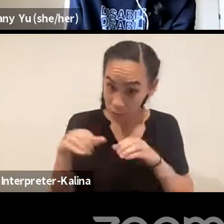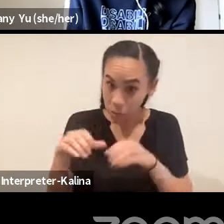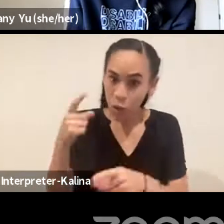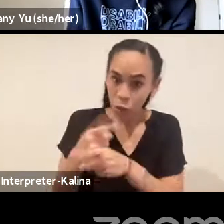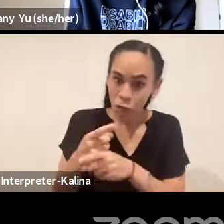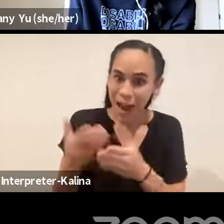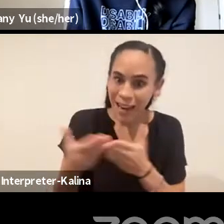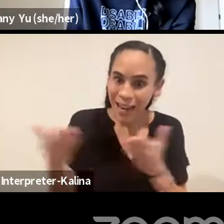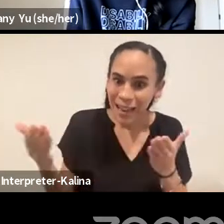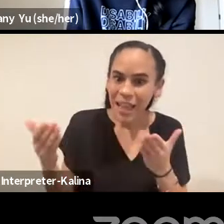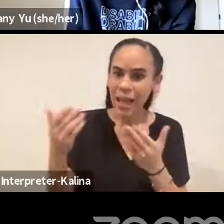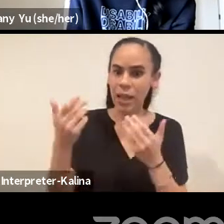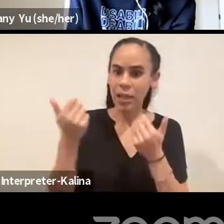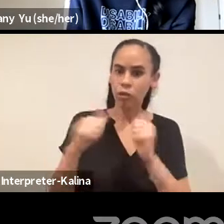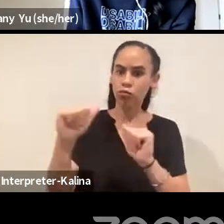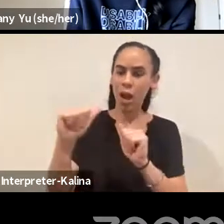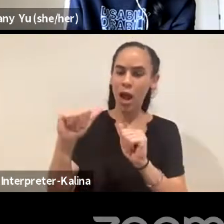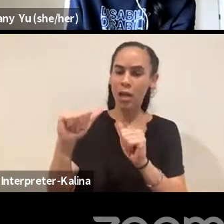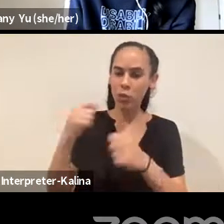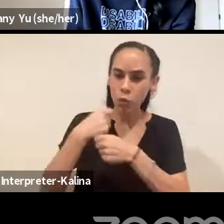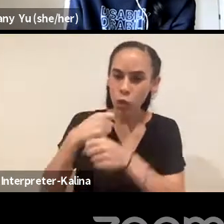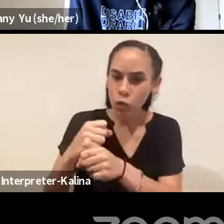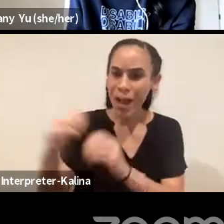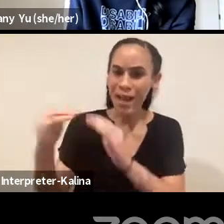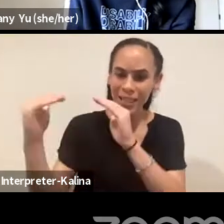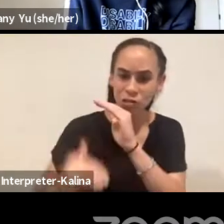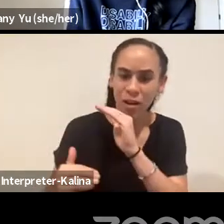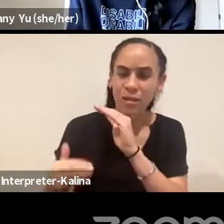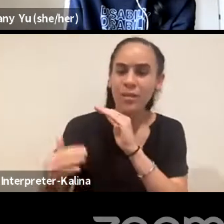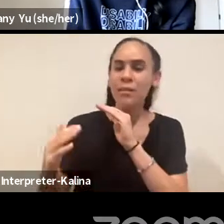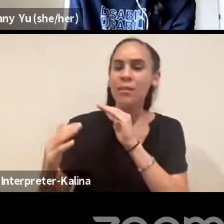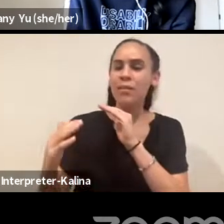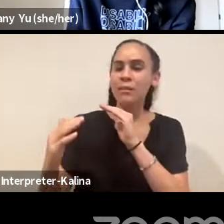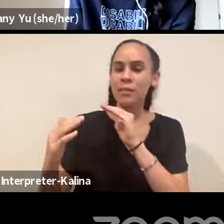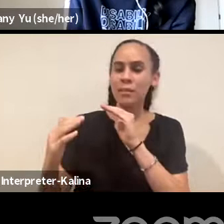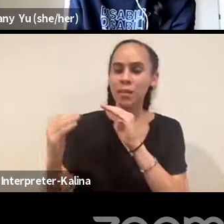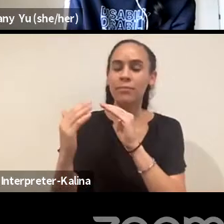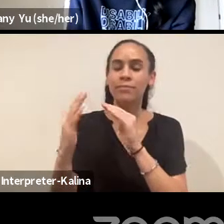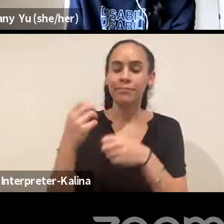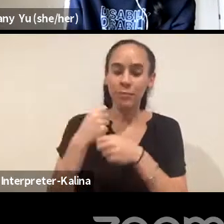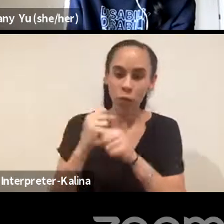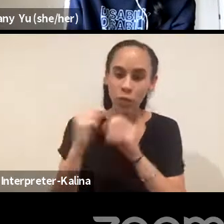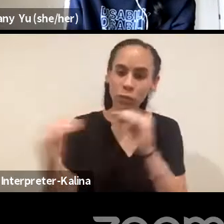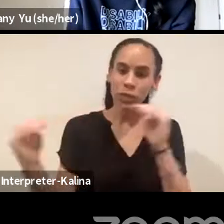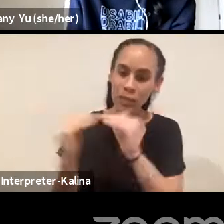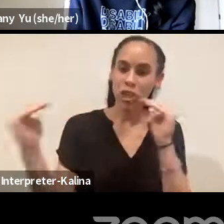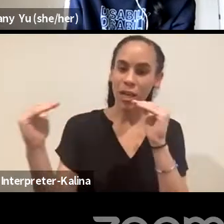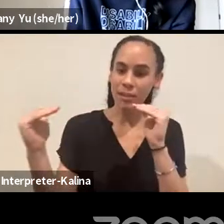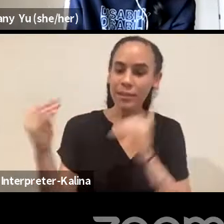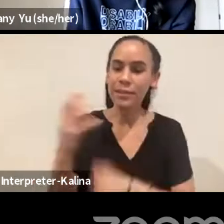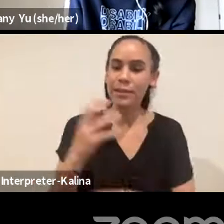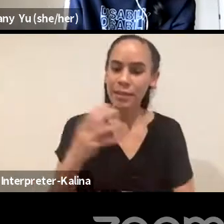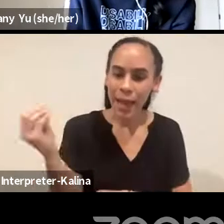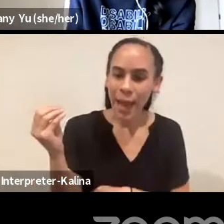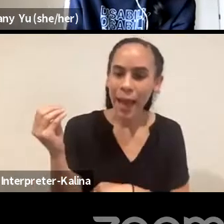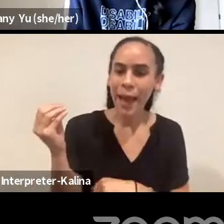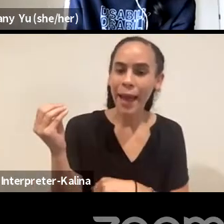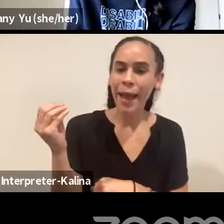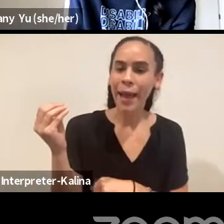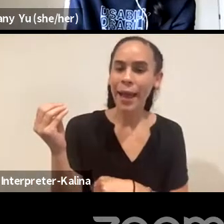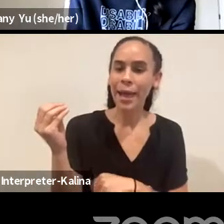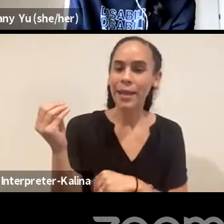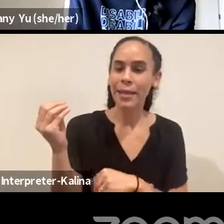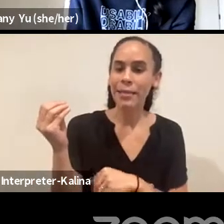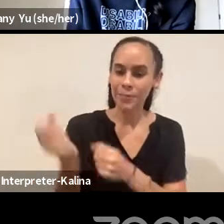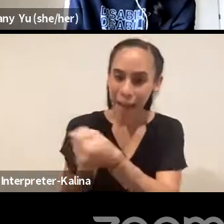correct injustice, trying to help someone out, trying to support someone, trying to advocate on someone's behalf,